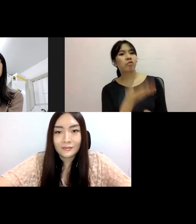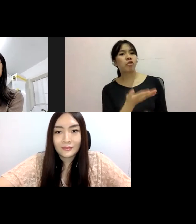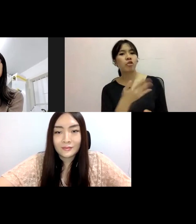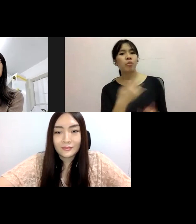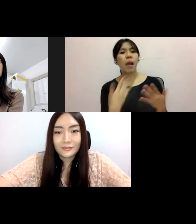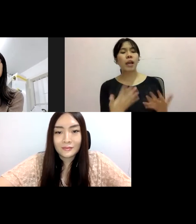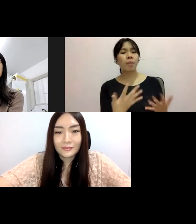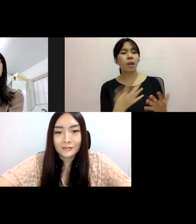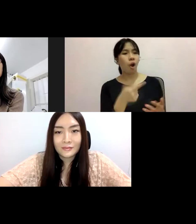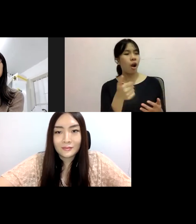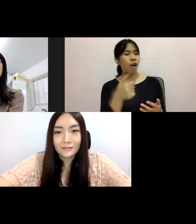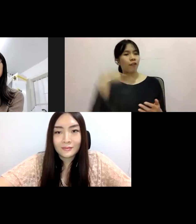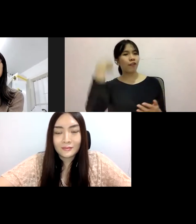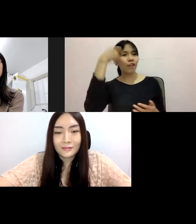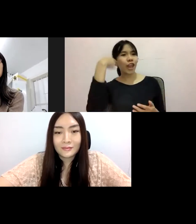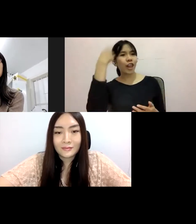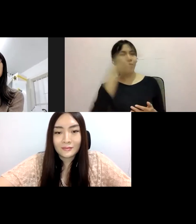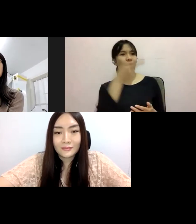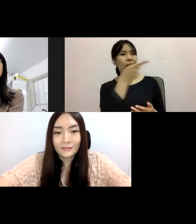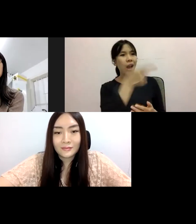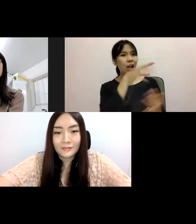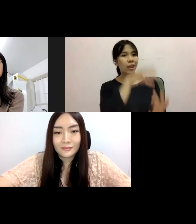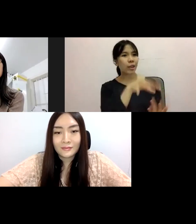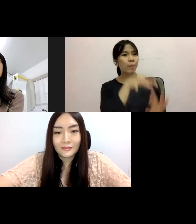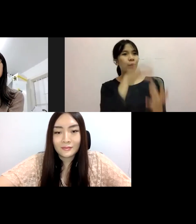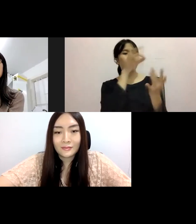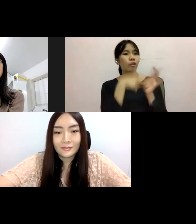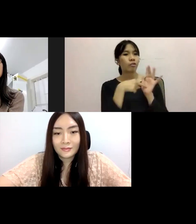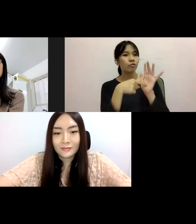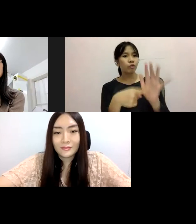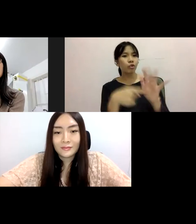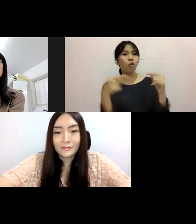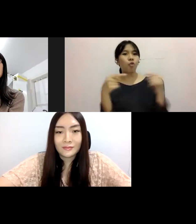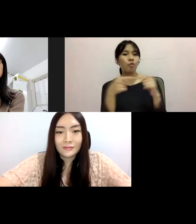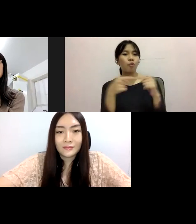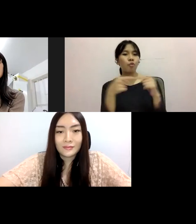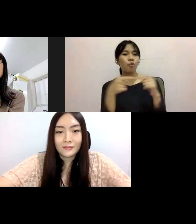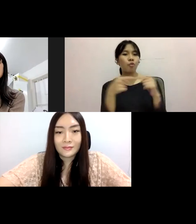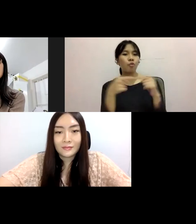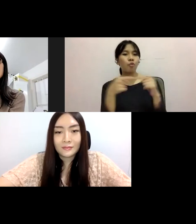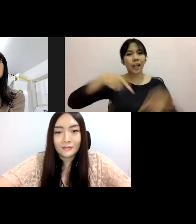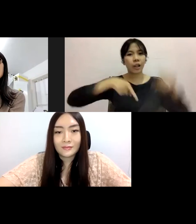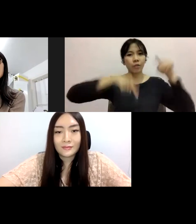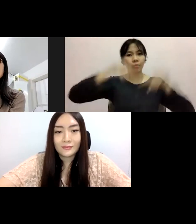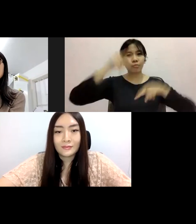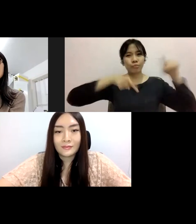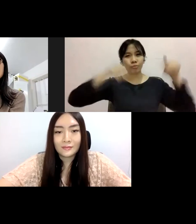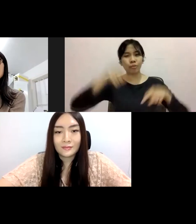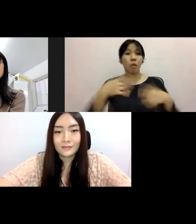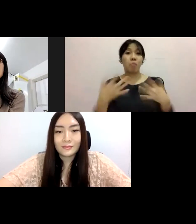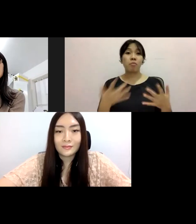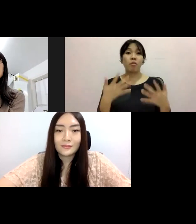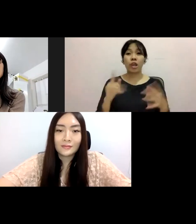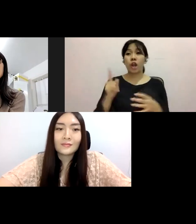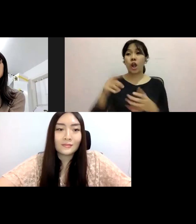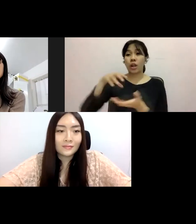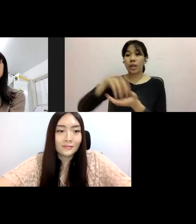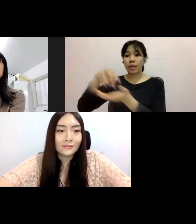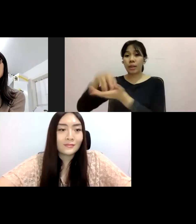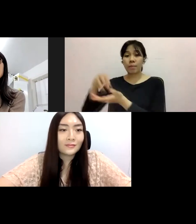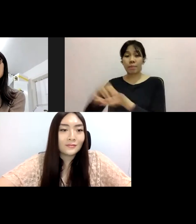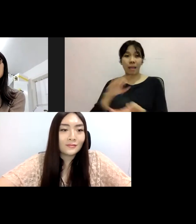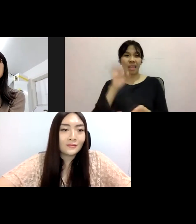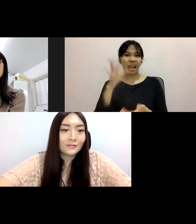at a theme which is not very widely supported in formal institutes here in Indonesia?